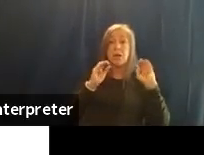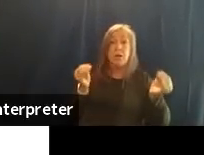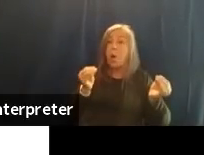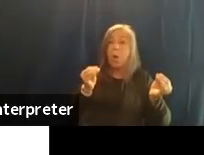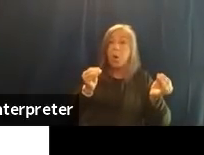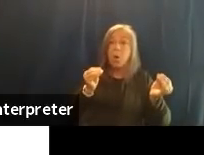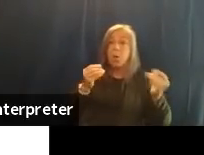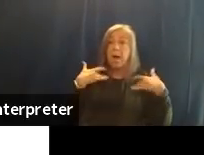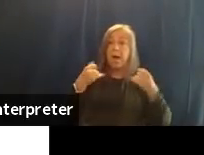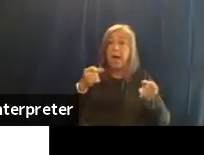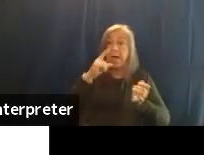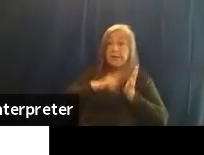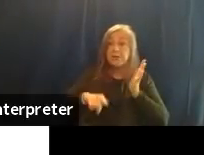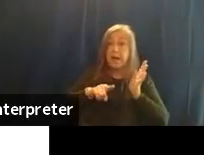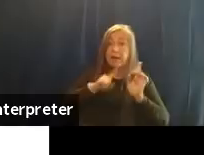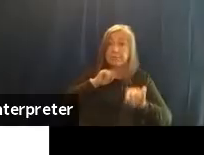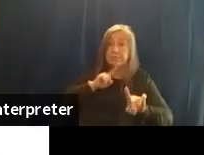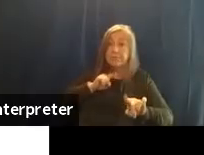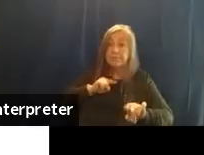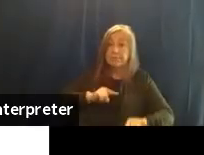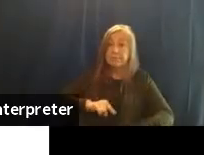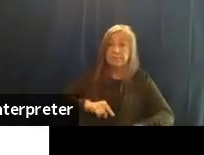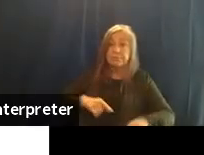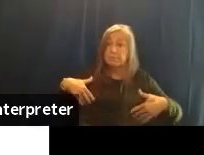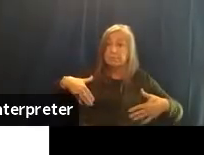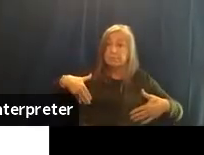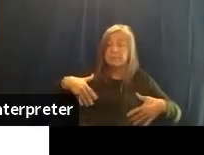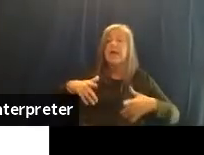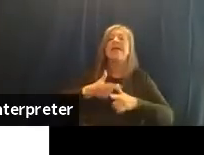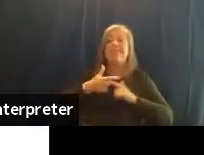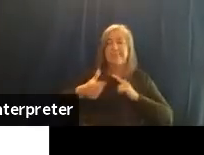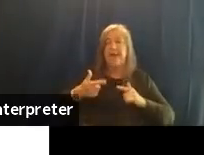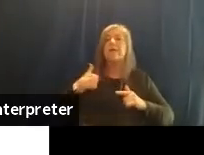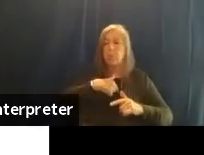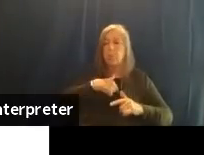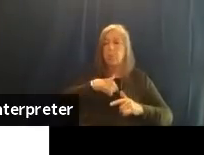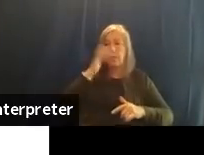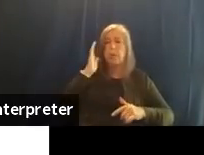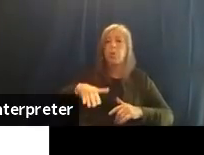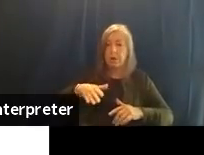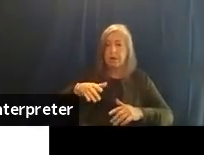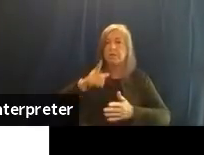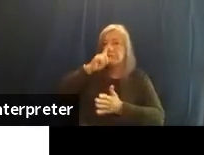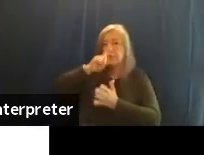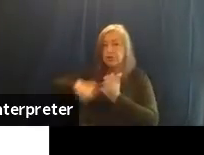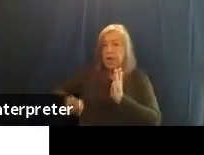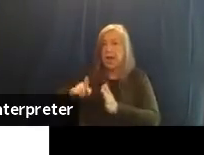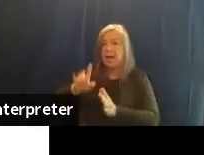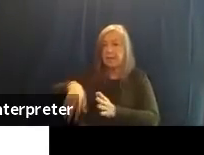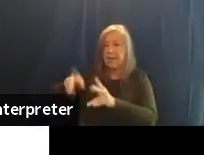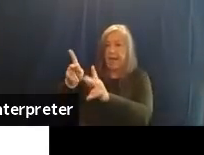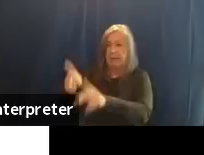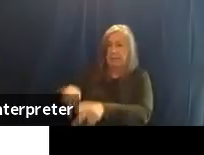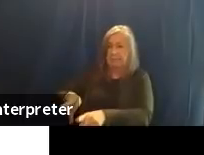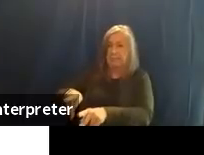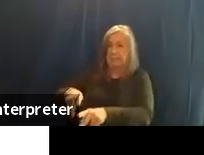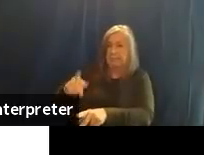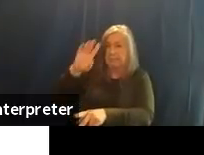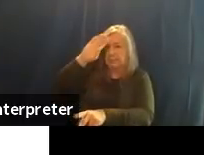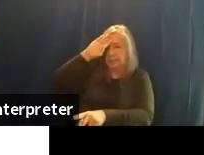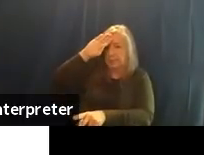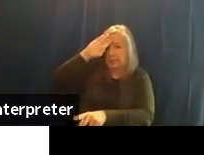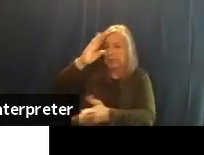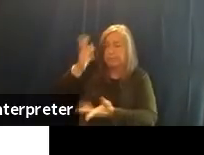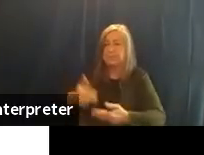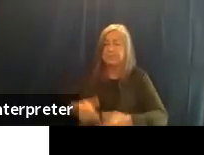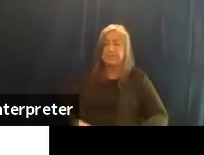that they were okay to enter the building. One thing I wanted to touch on, and I see a lot of questions coming in about this,